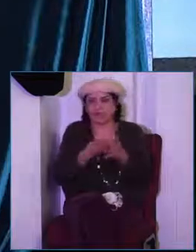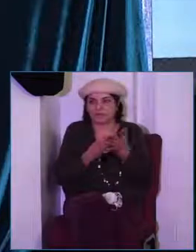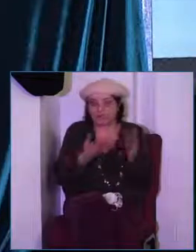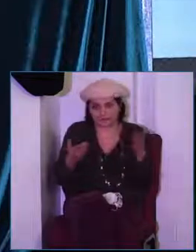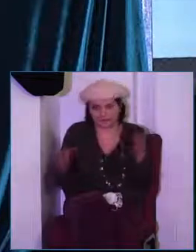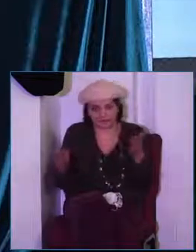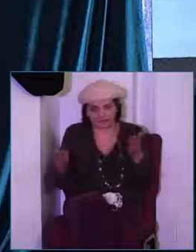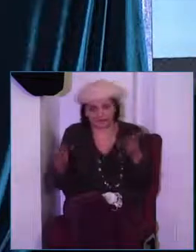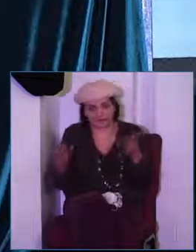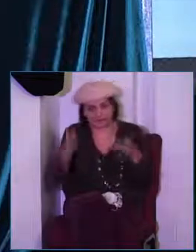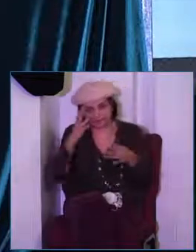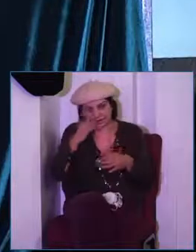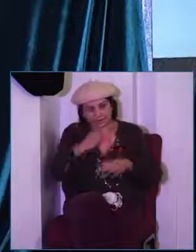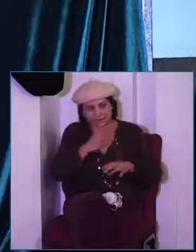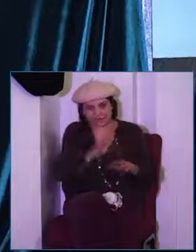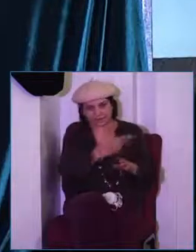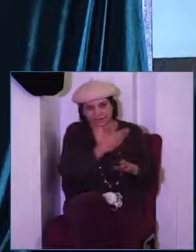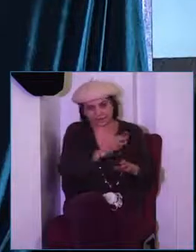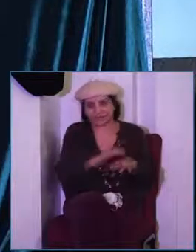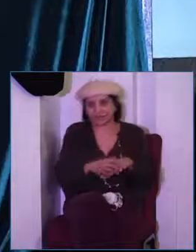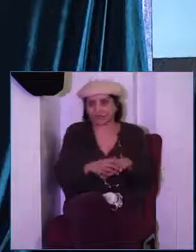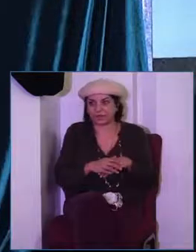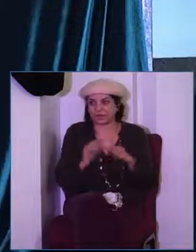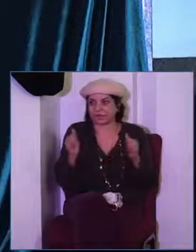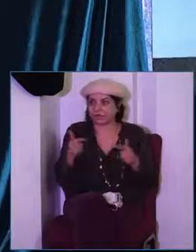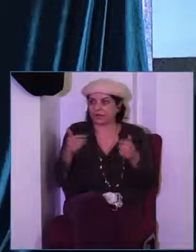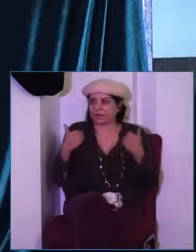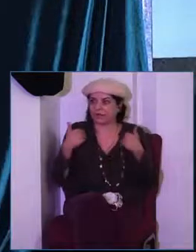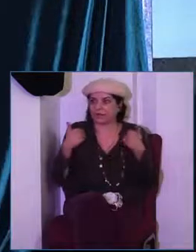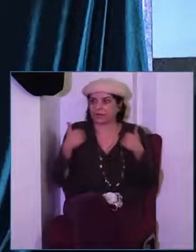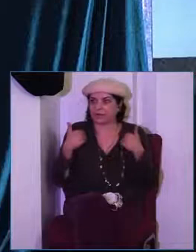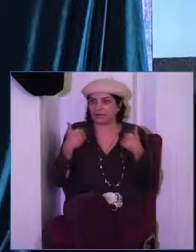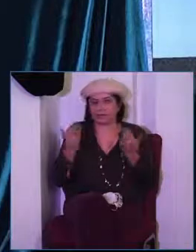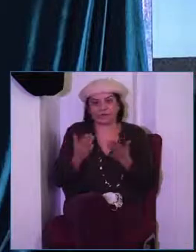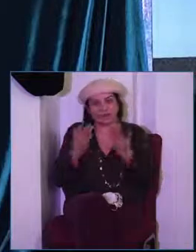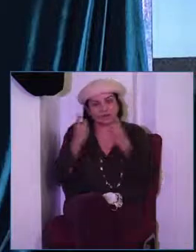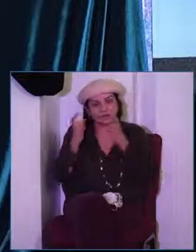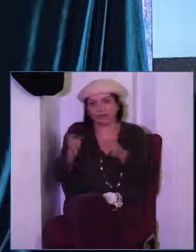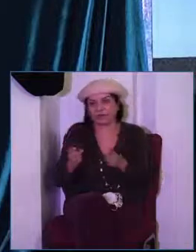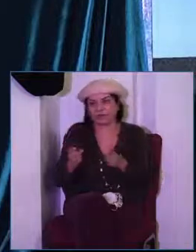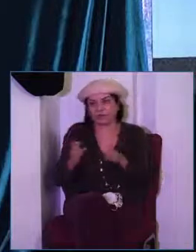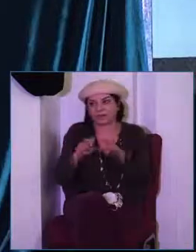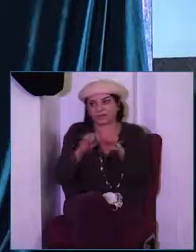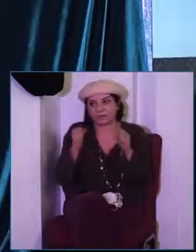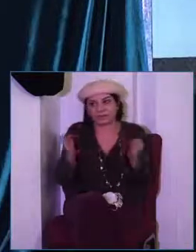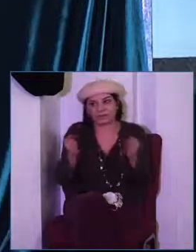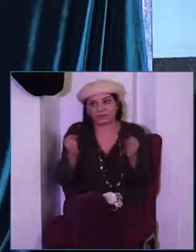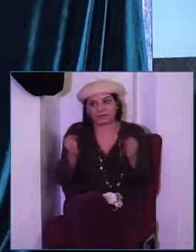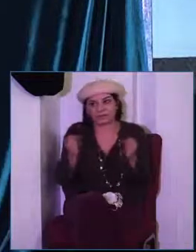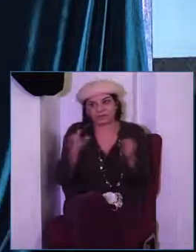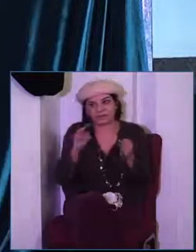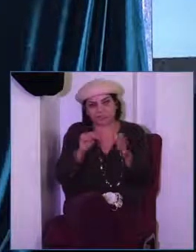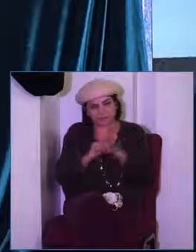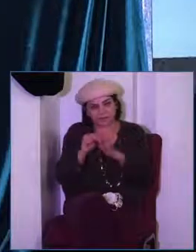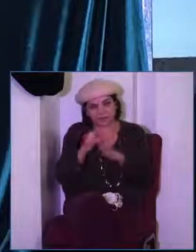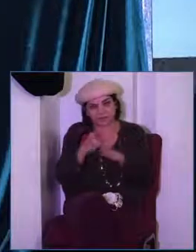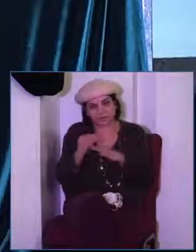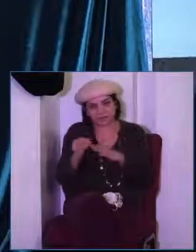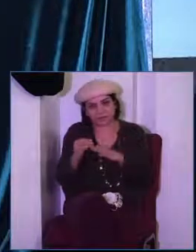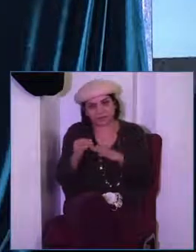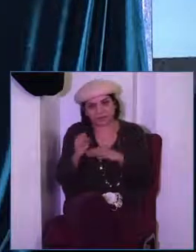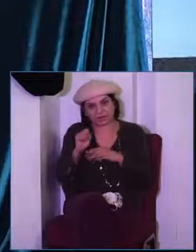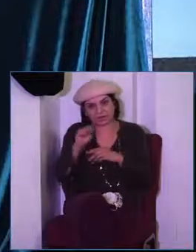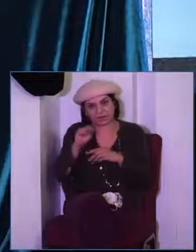Beautiful. All I had to offer you was brokenness and strife. That's a prayer. God, all I have to offer you is